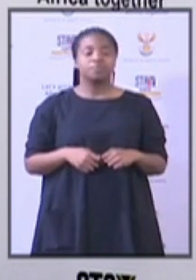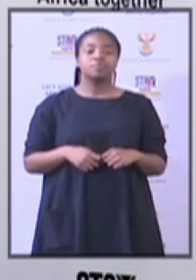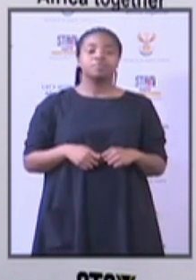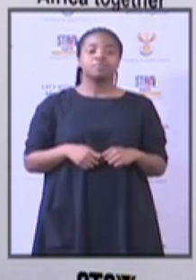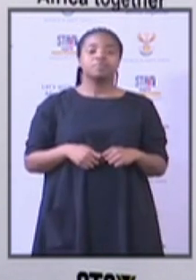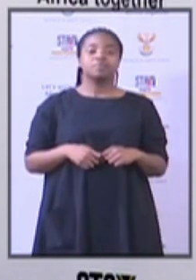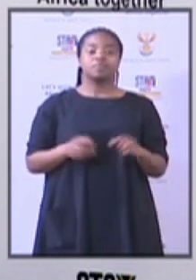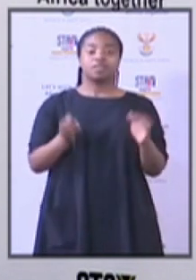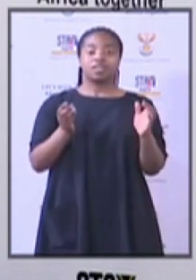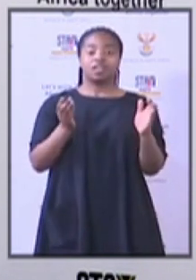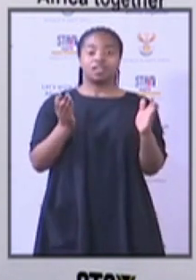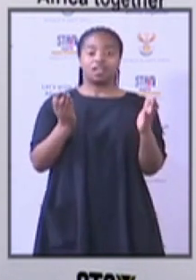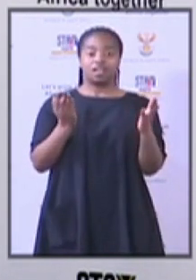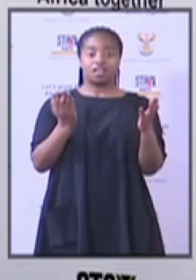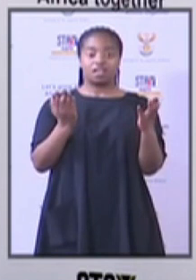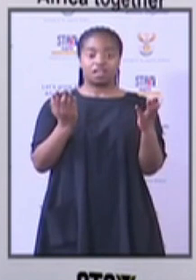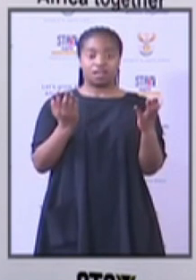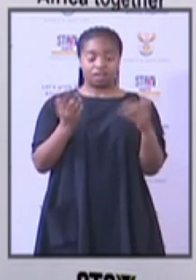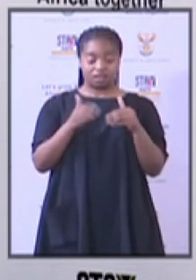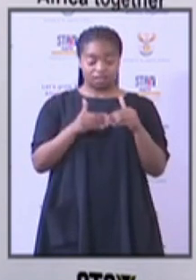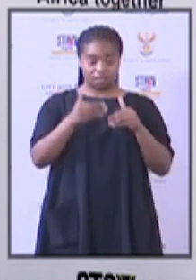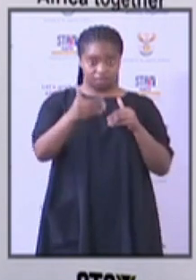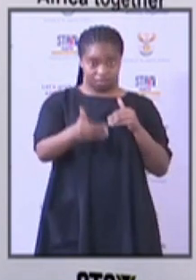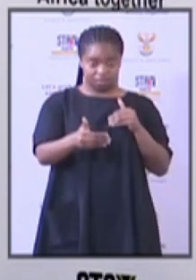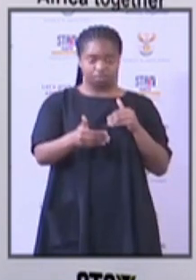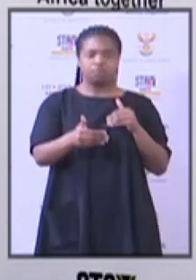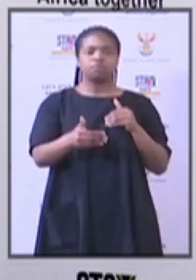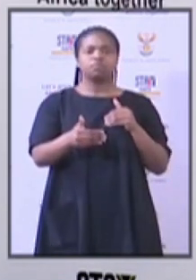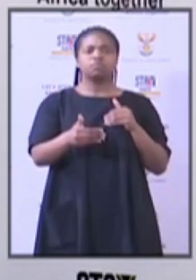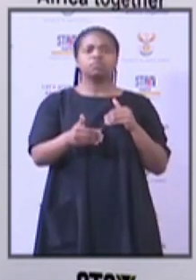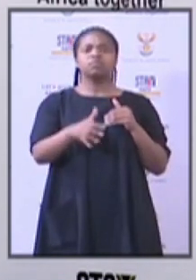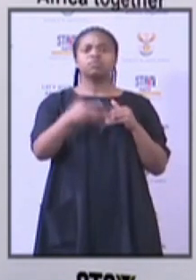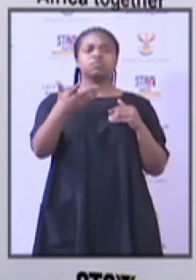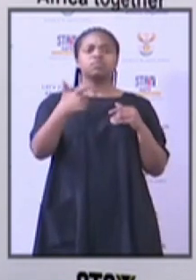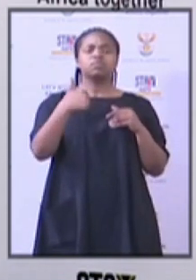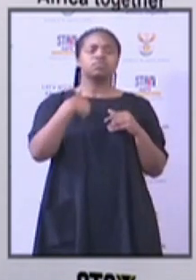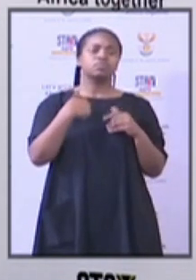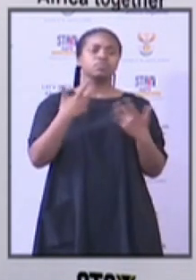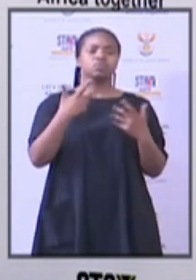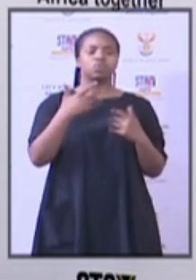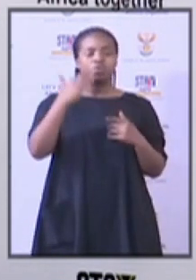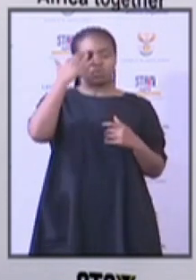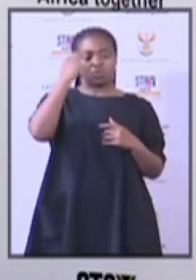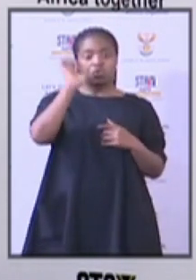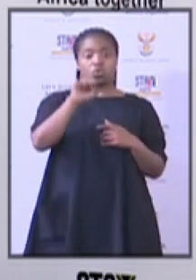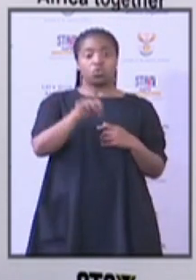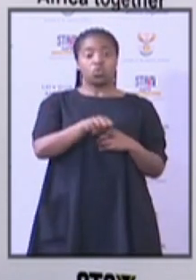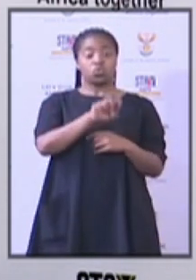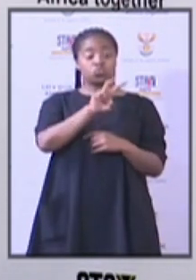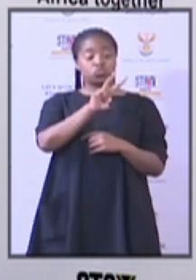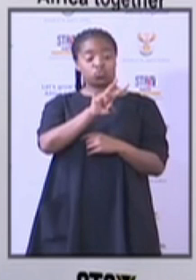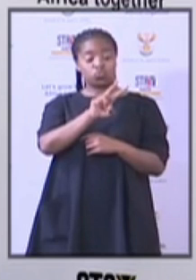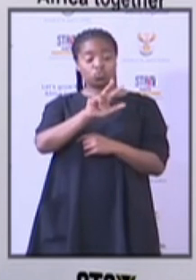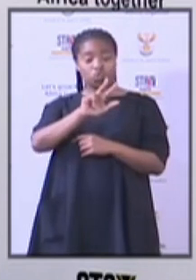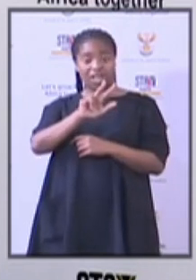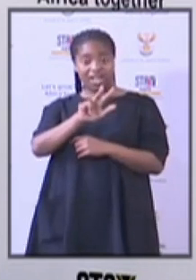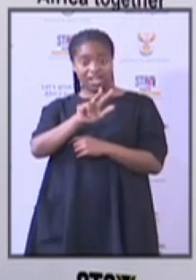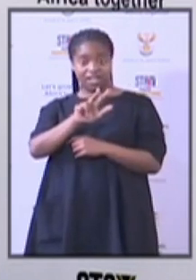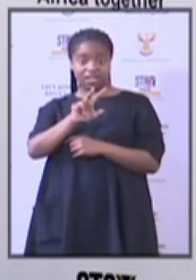of the remaining, in other words, then in the hands of citizens, we know that then there are